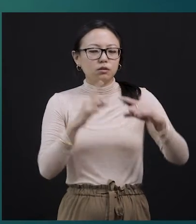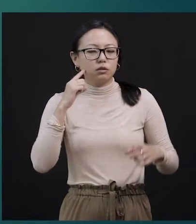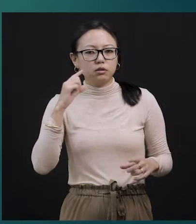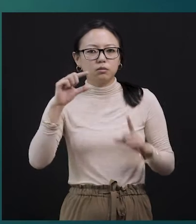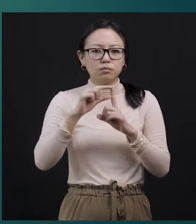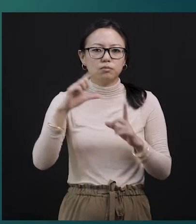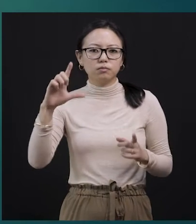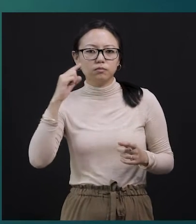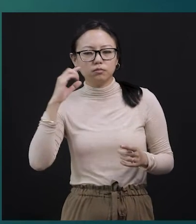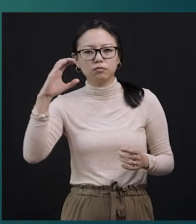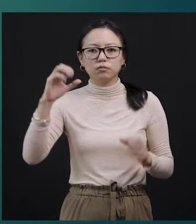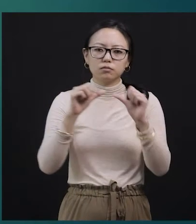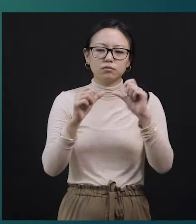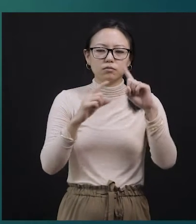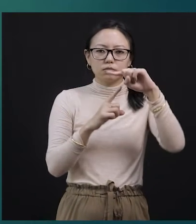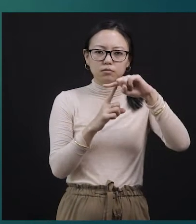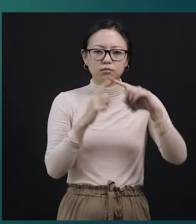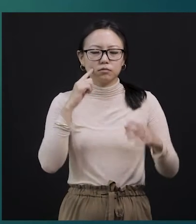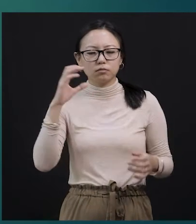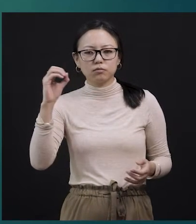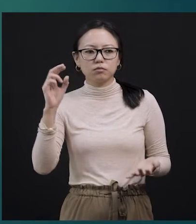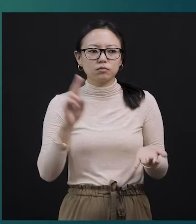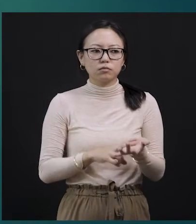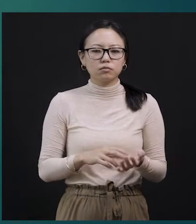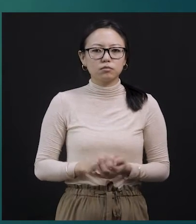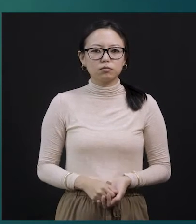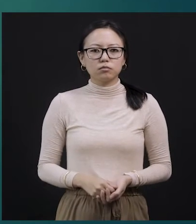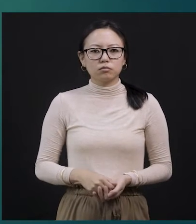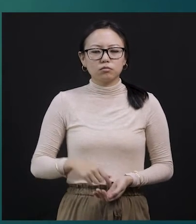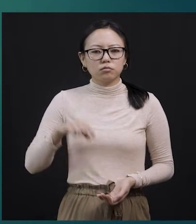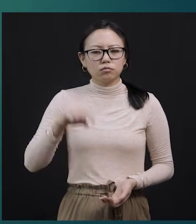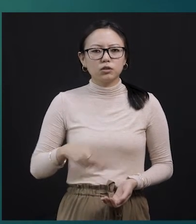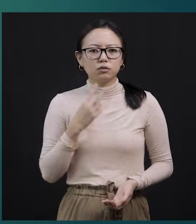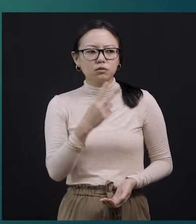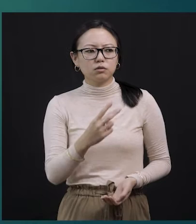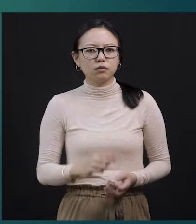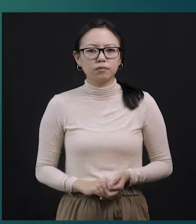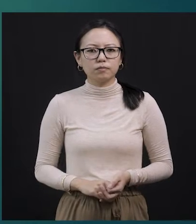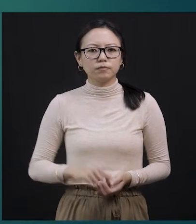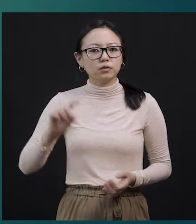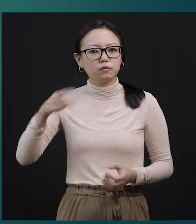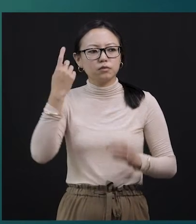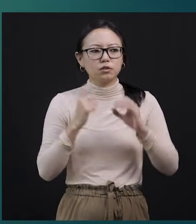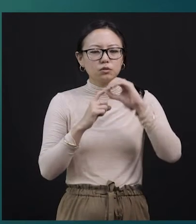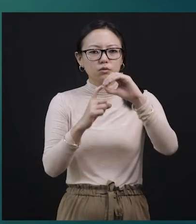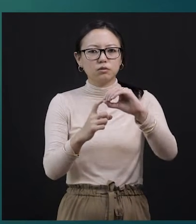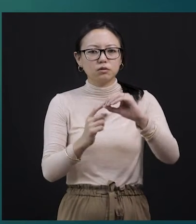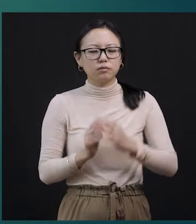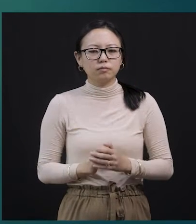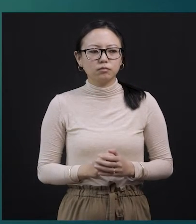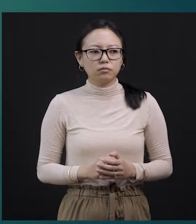right? Okay. So, now let's see the first question that we have here is